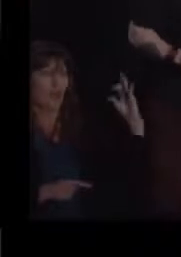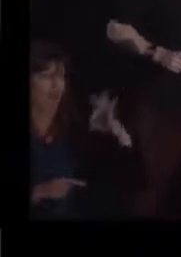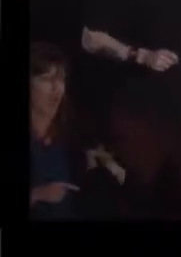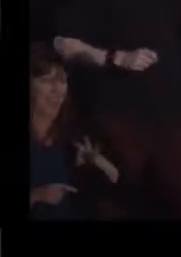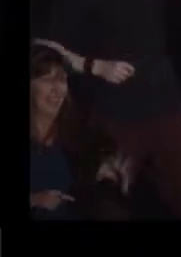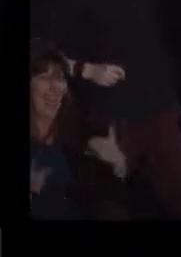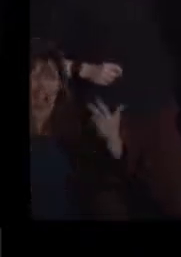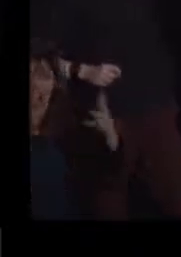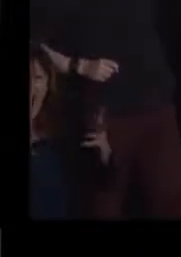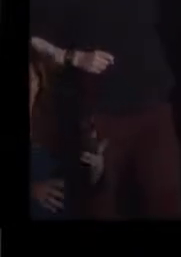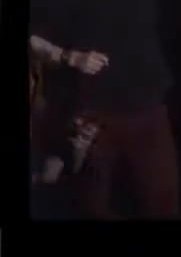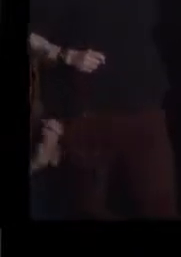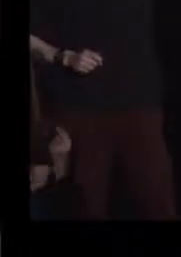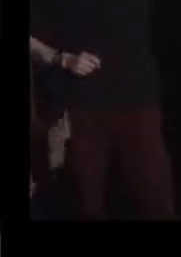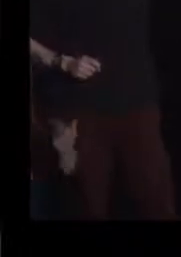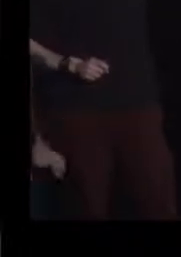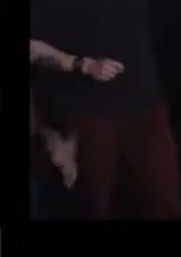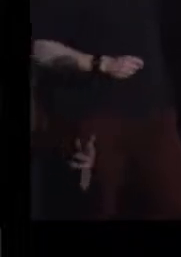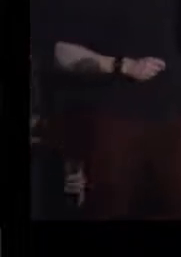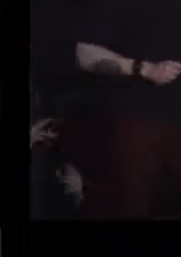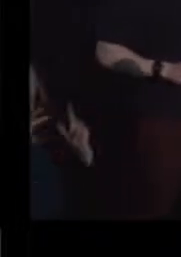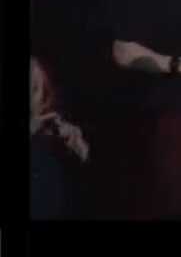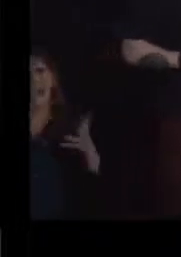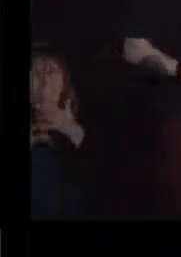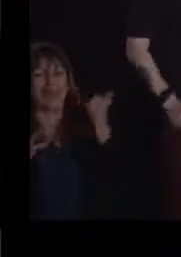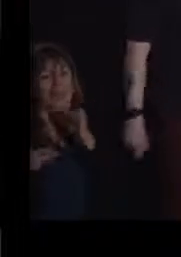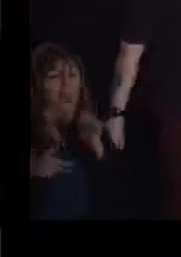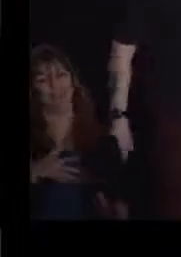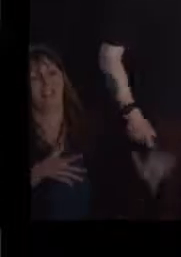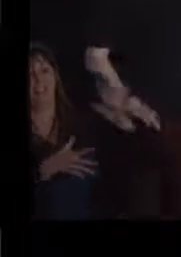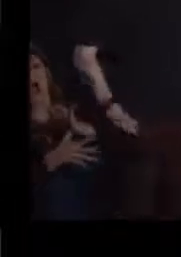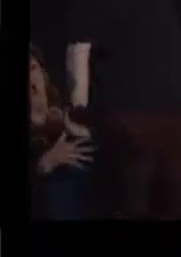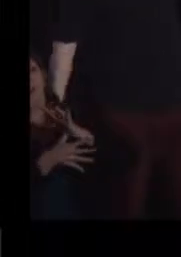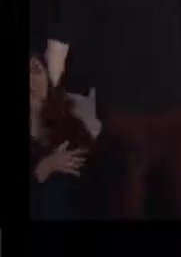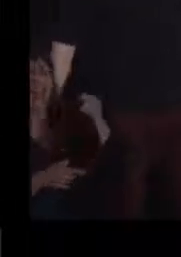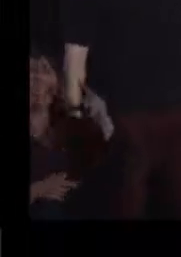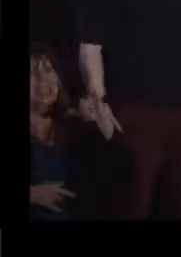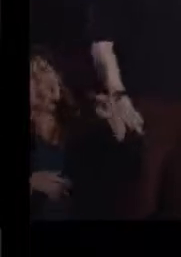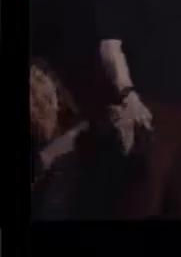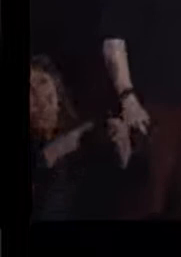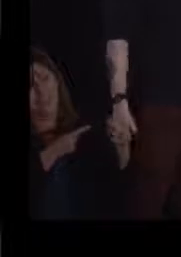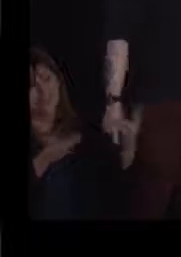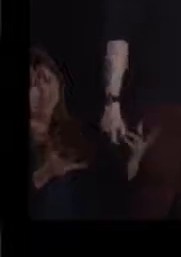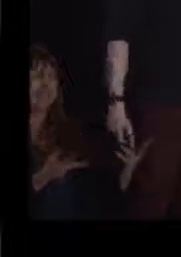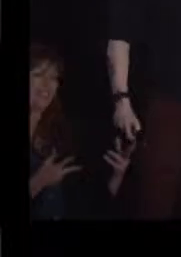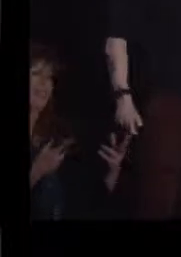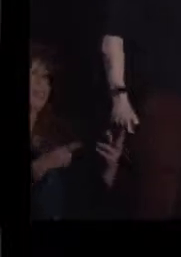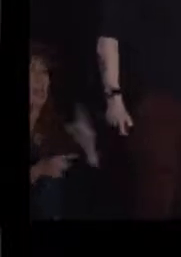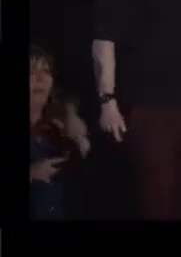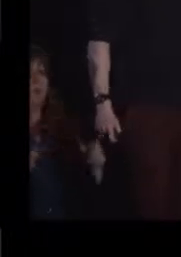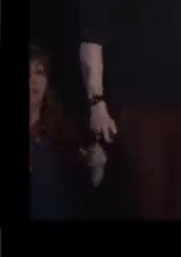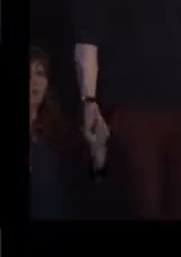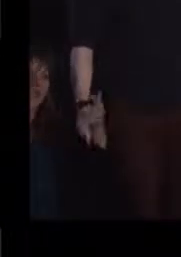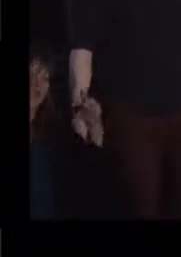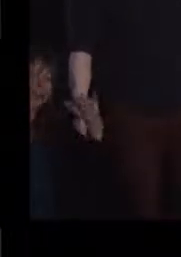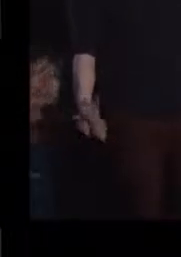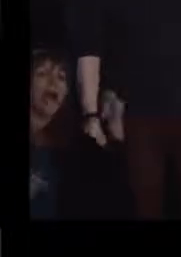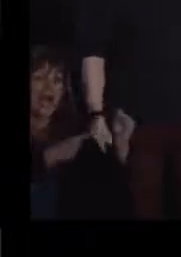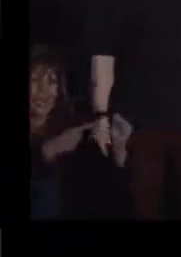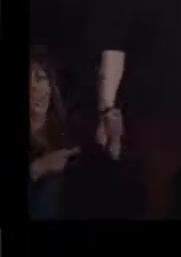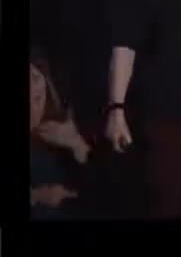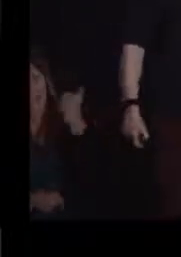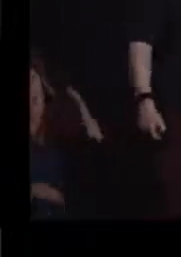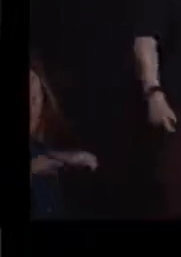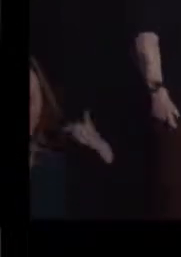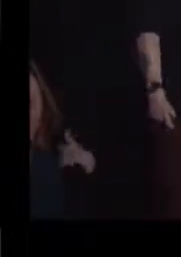one. Obviously, I'm the second best Gavin. I'm not the best Gavin. Gavin Lyons is, he's the Don. Right, I'm just